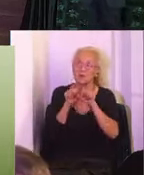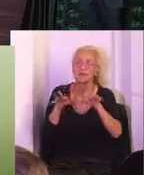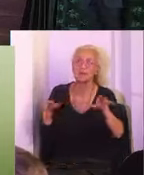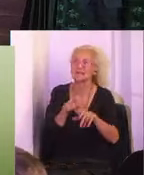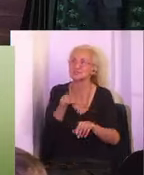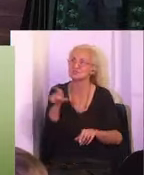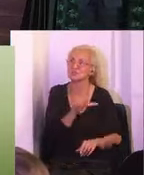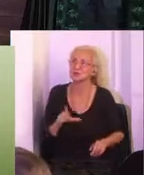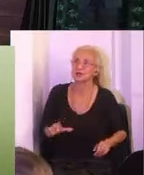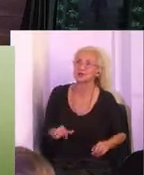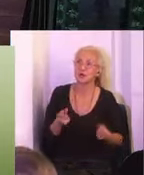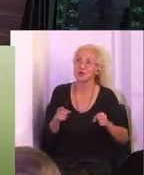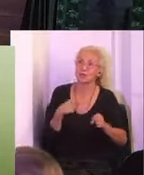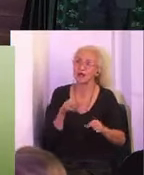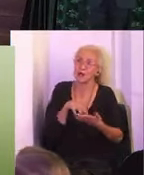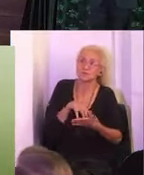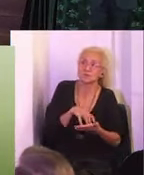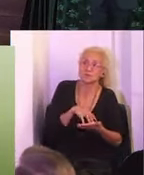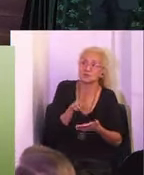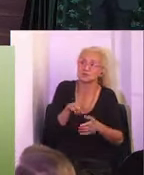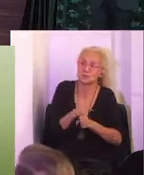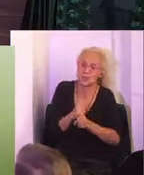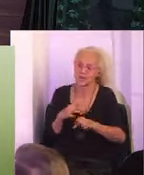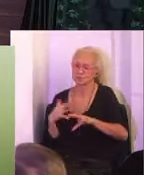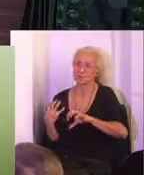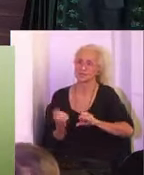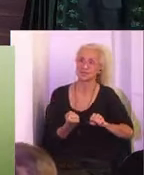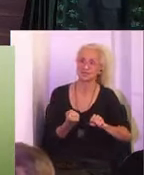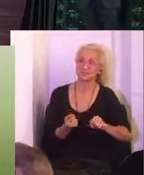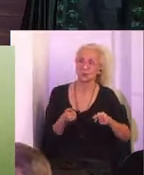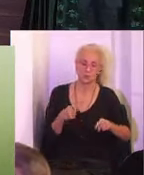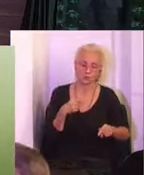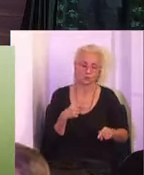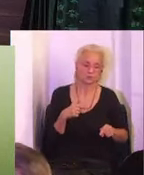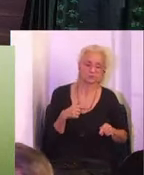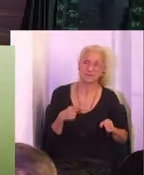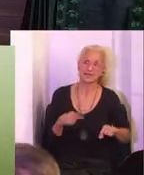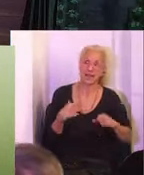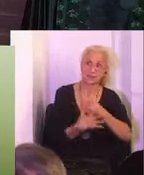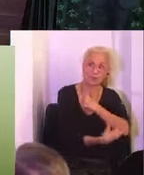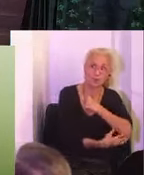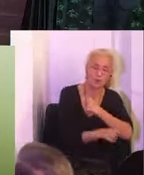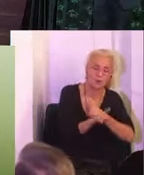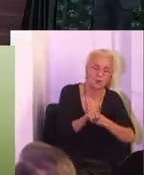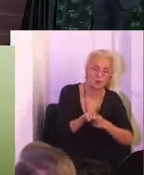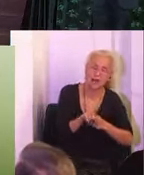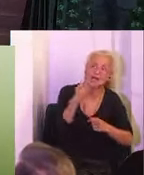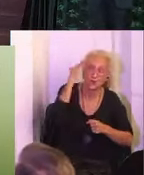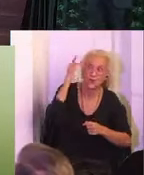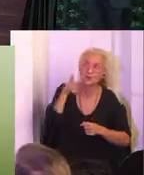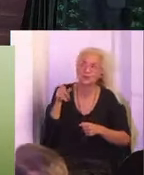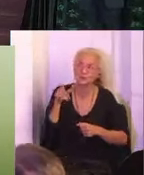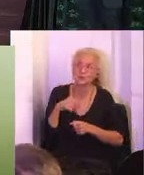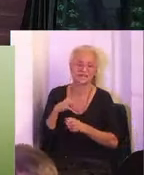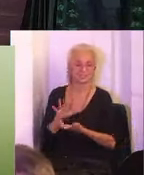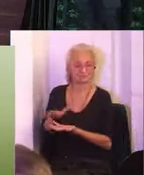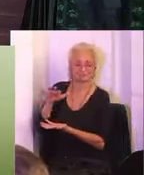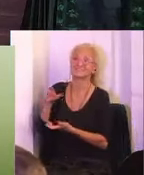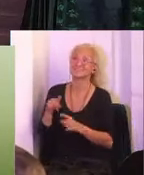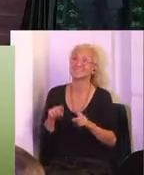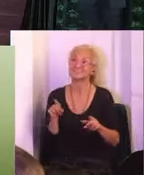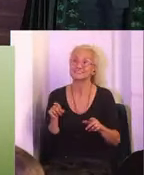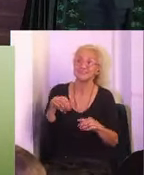You, Lord, and I am weak, you make me strong. When I'm poor, I know I'm rich,